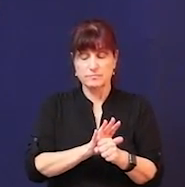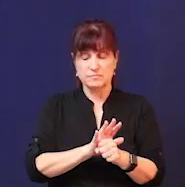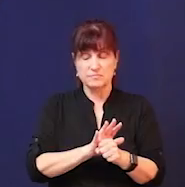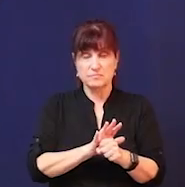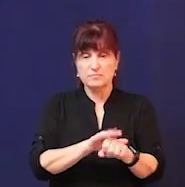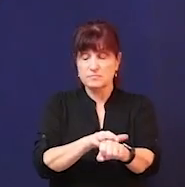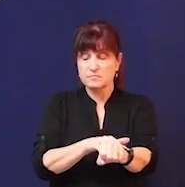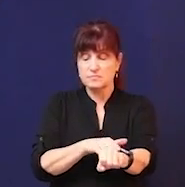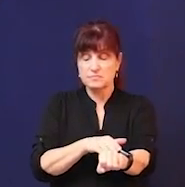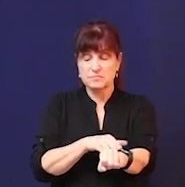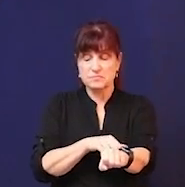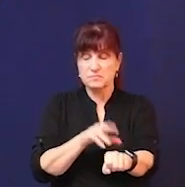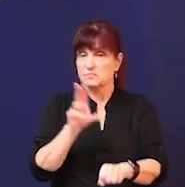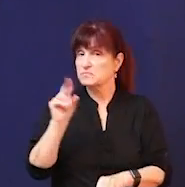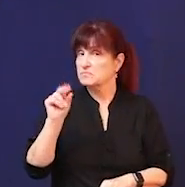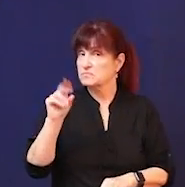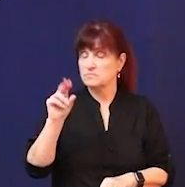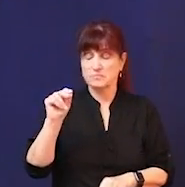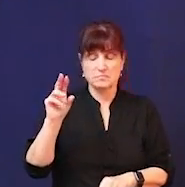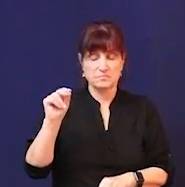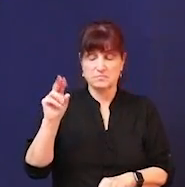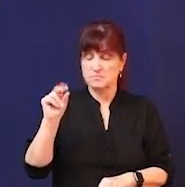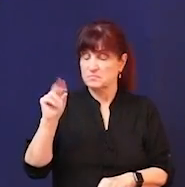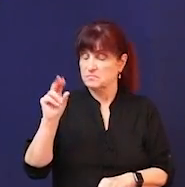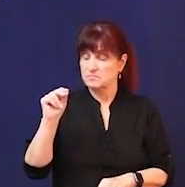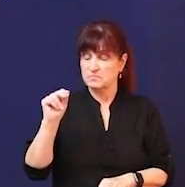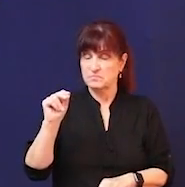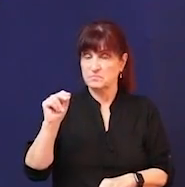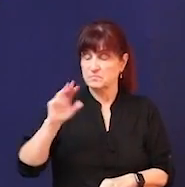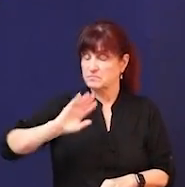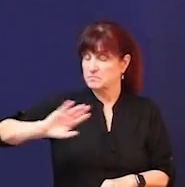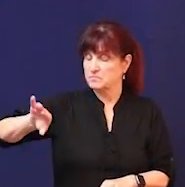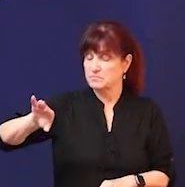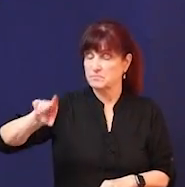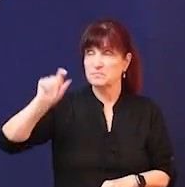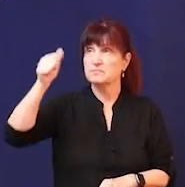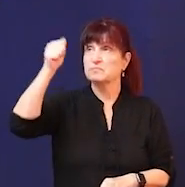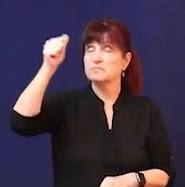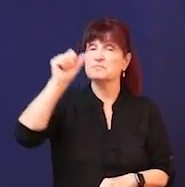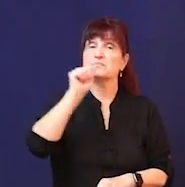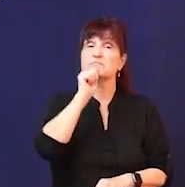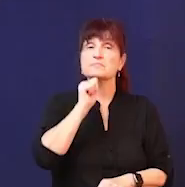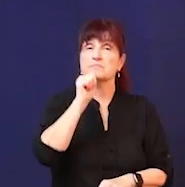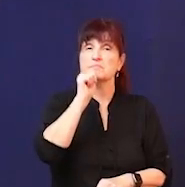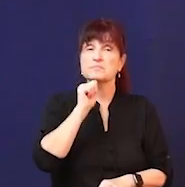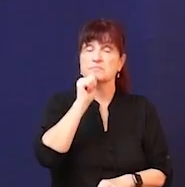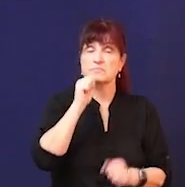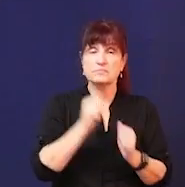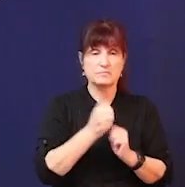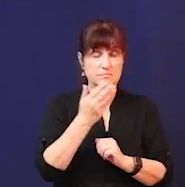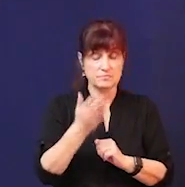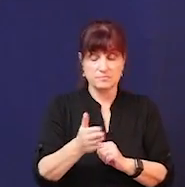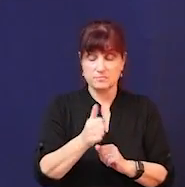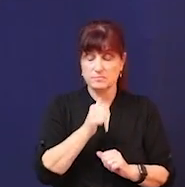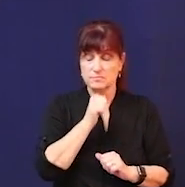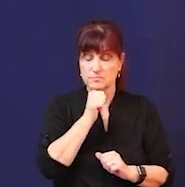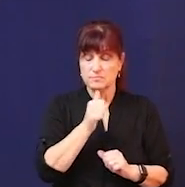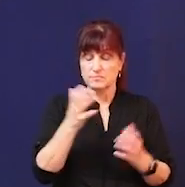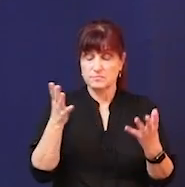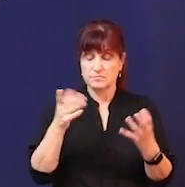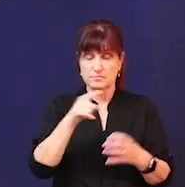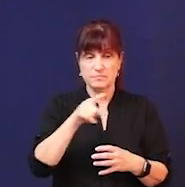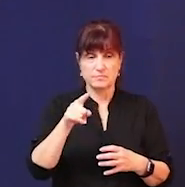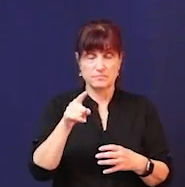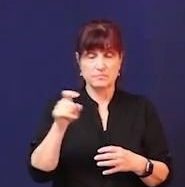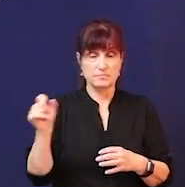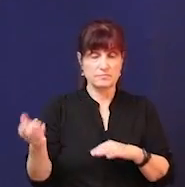as some regard delay, but he is patient with you, not wishing that any should